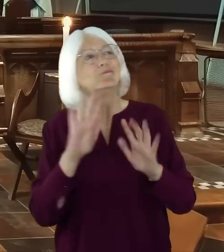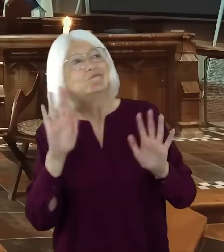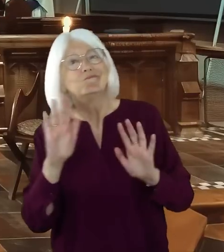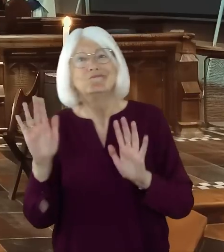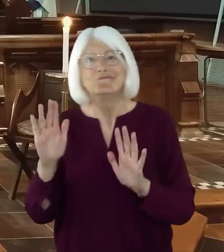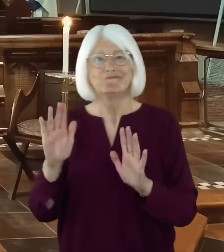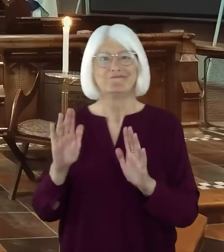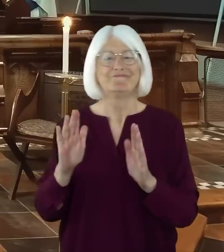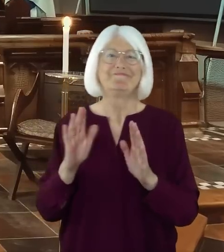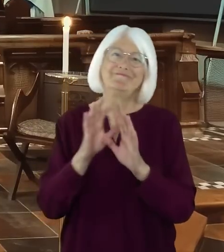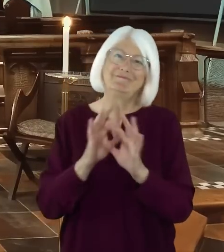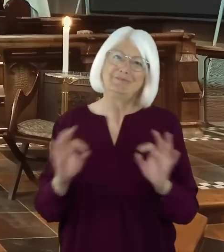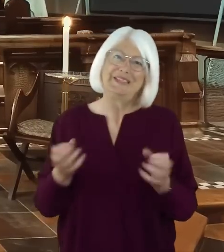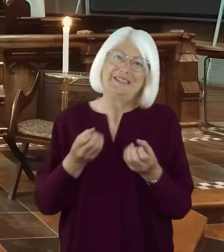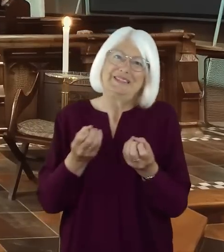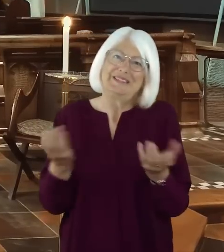others.